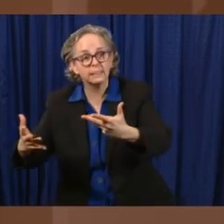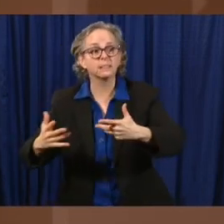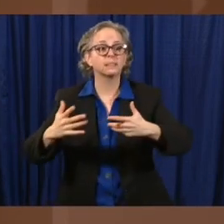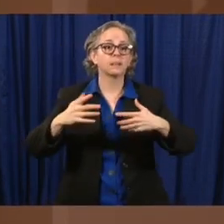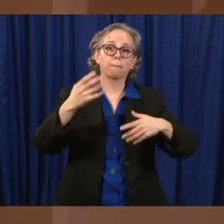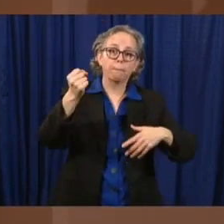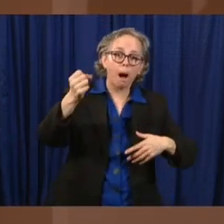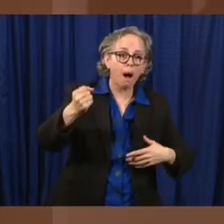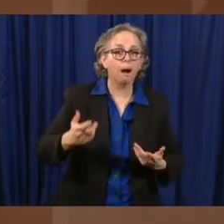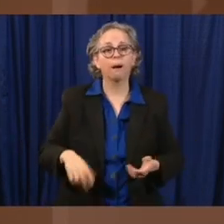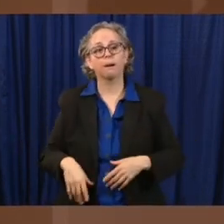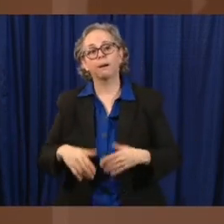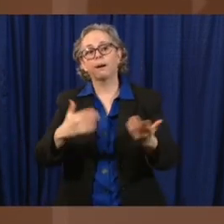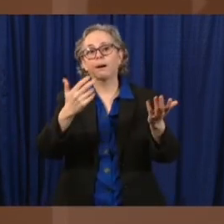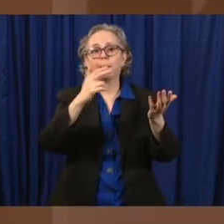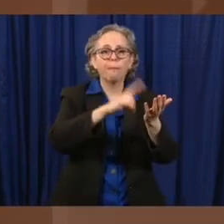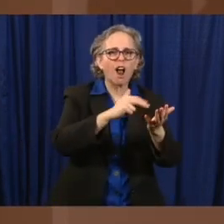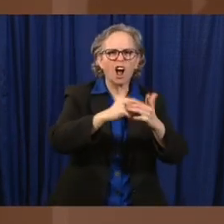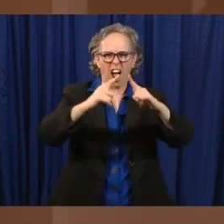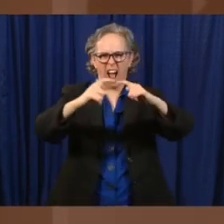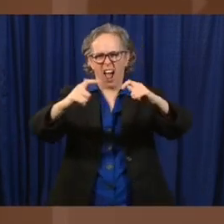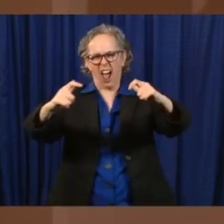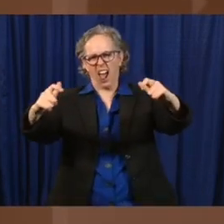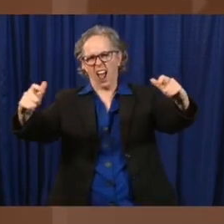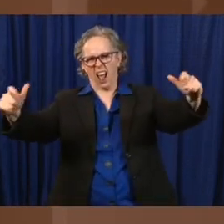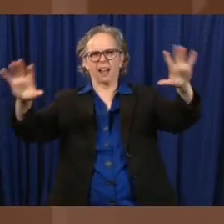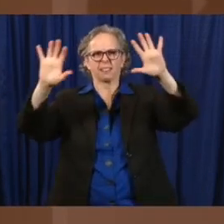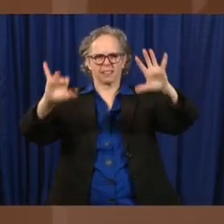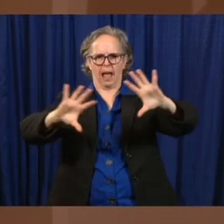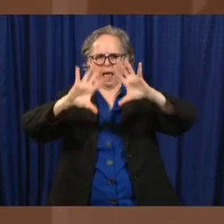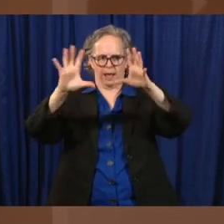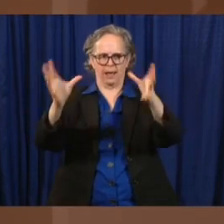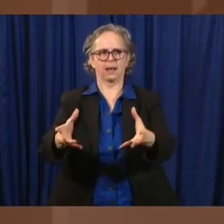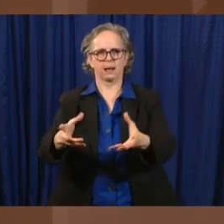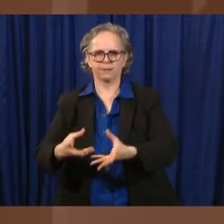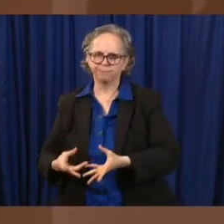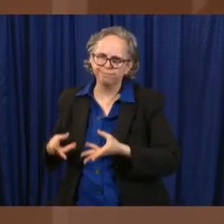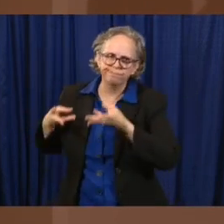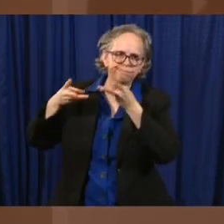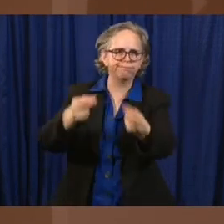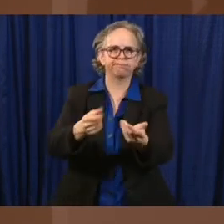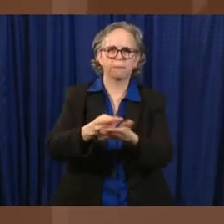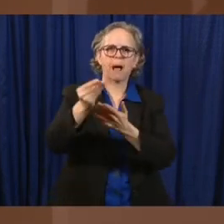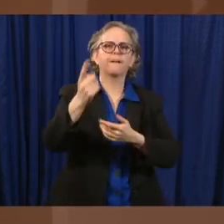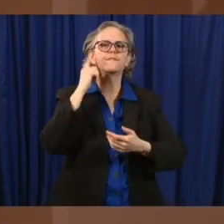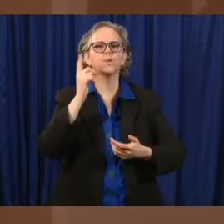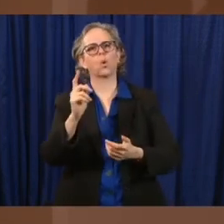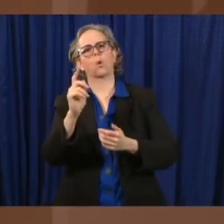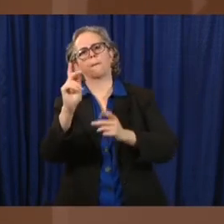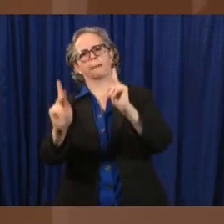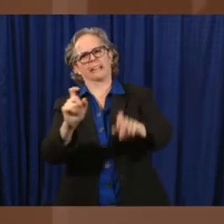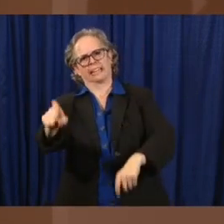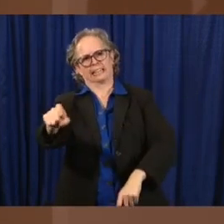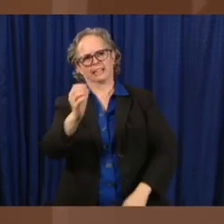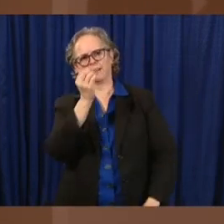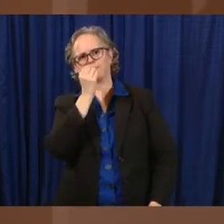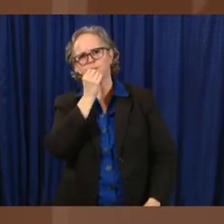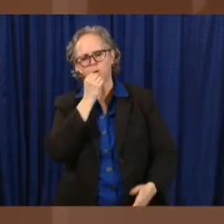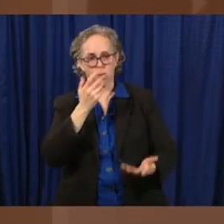cheese, and dairy products through the partnerships with the Ohio Dairy Producers Association and Dairy Farmers of